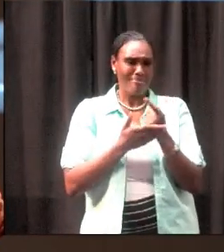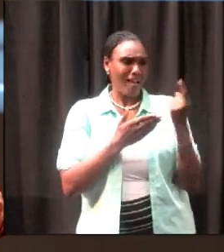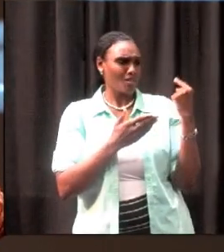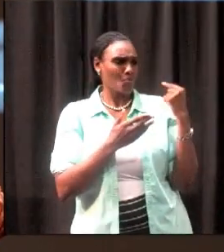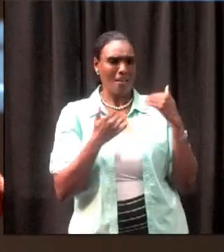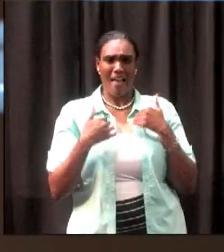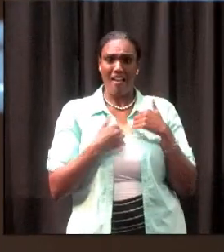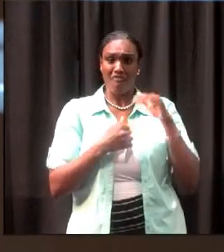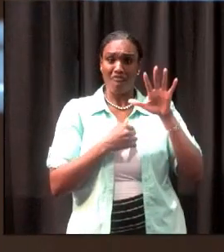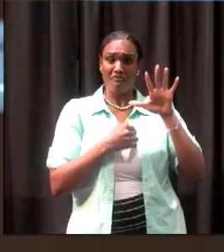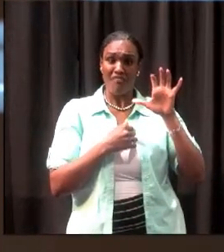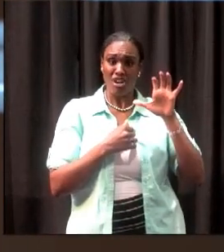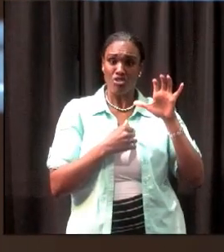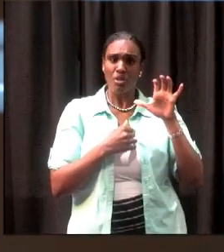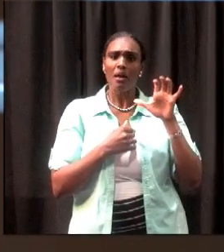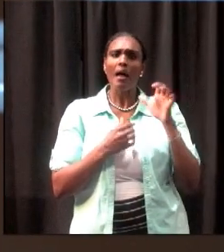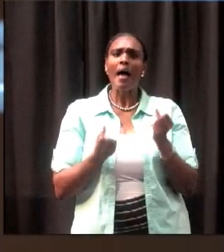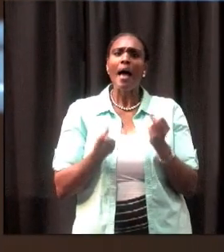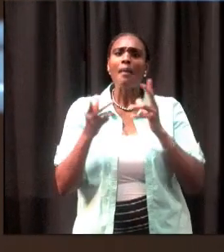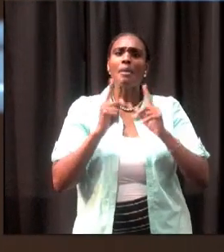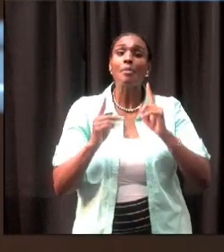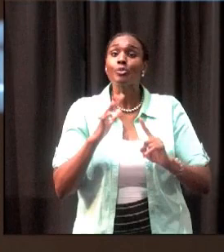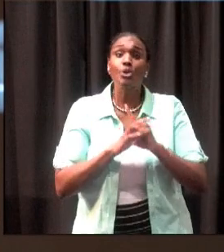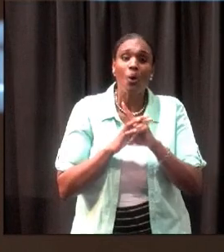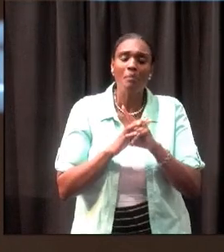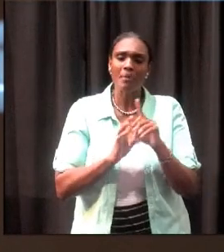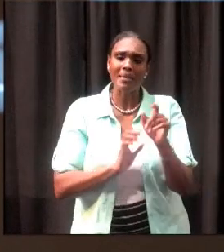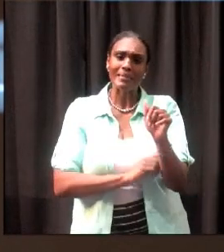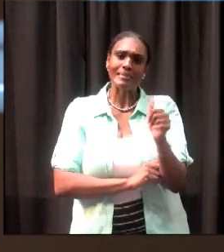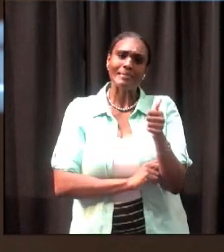500 shots available and only 10 people showed up.